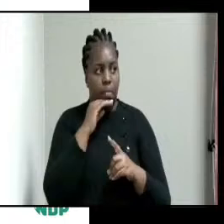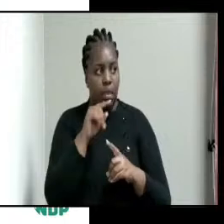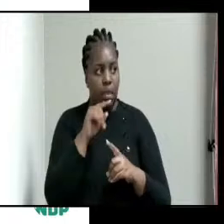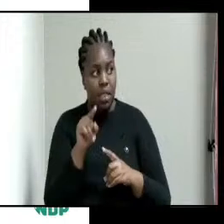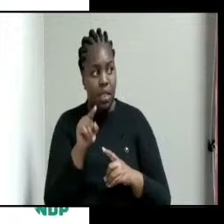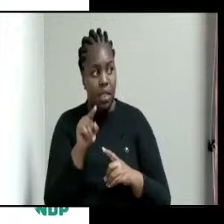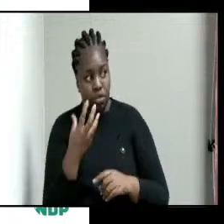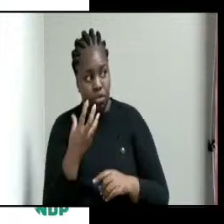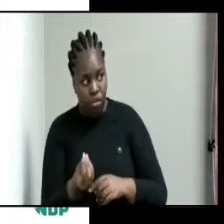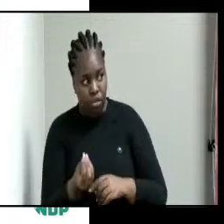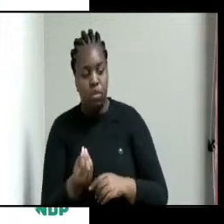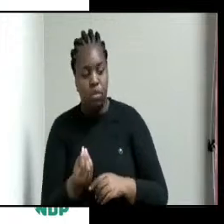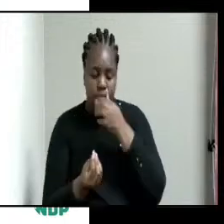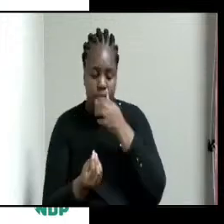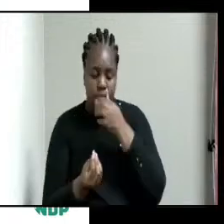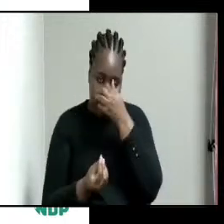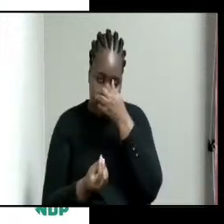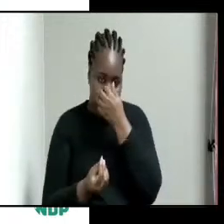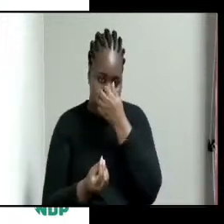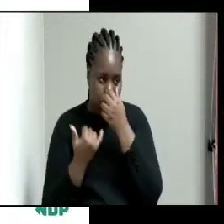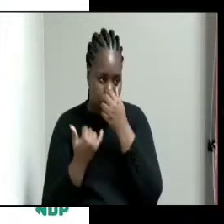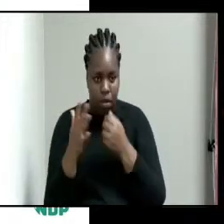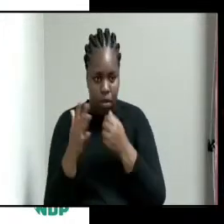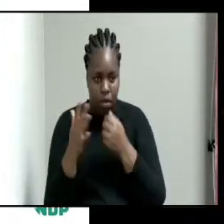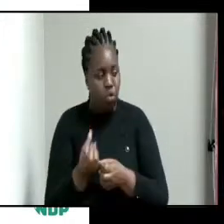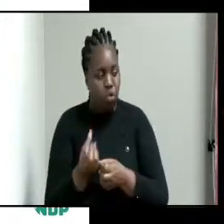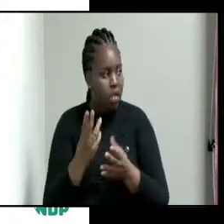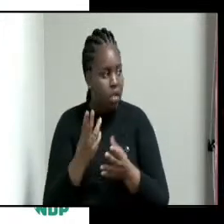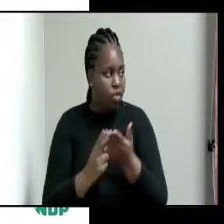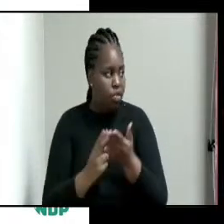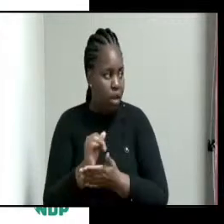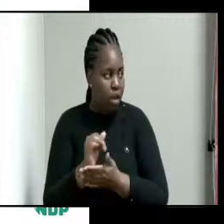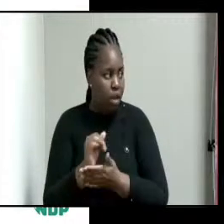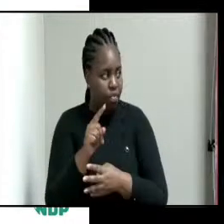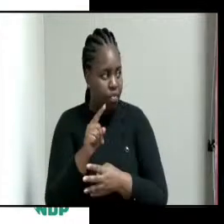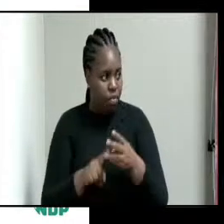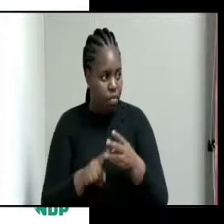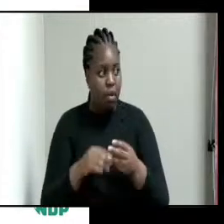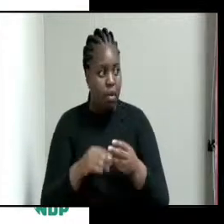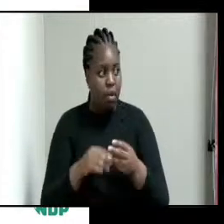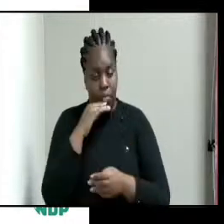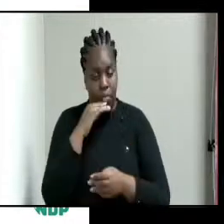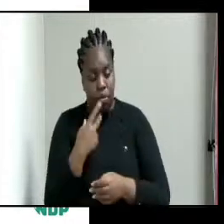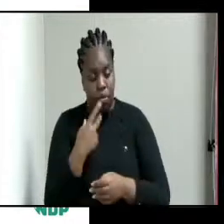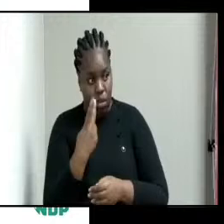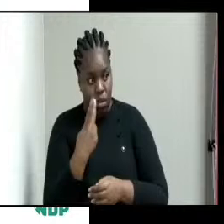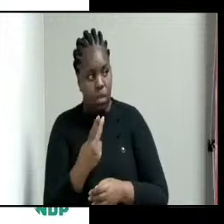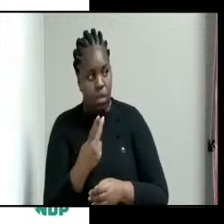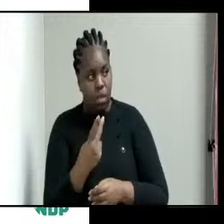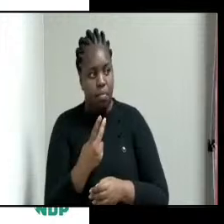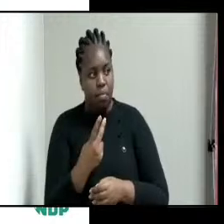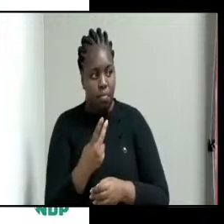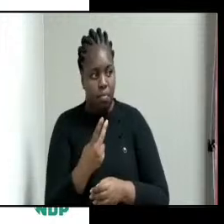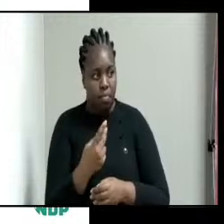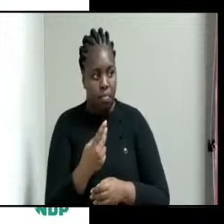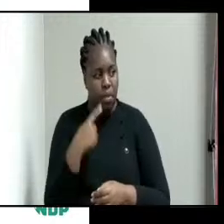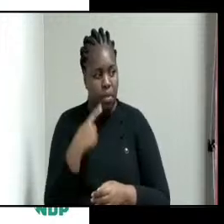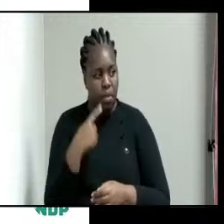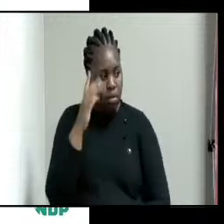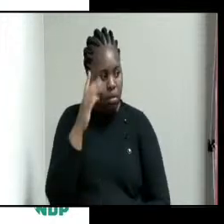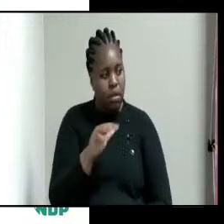meaning this child is deprived in 3 or more of those. And then we see that the estimate